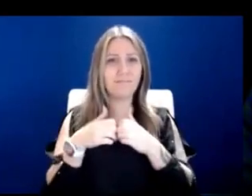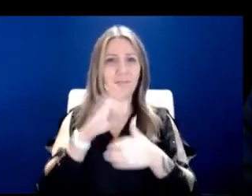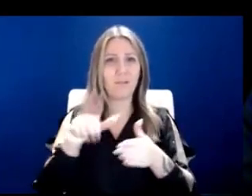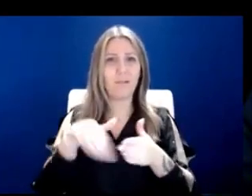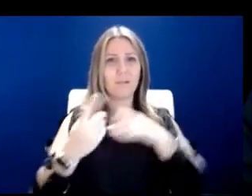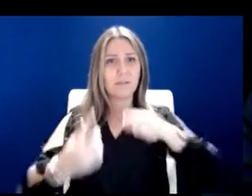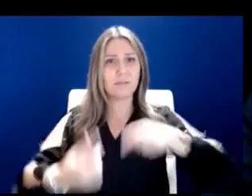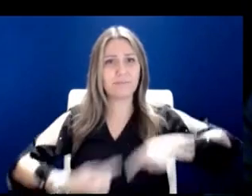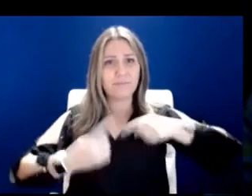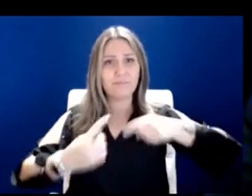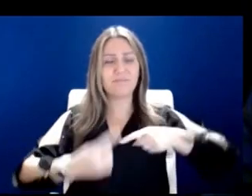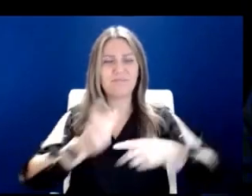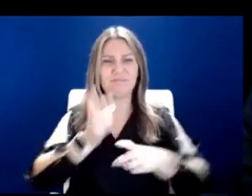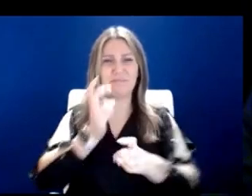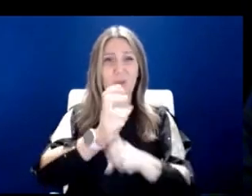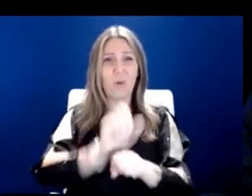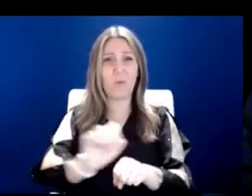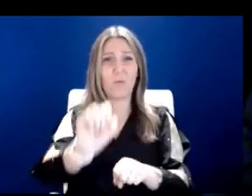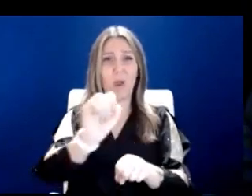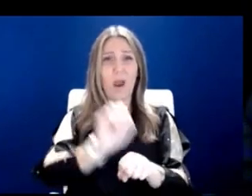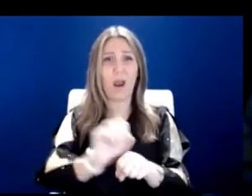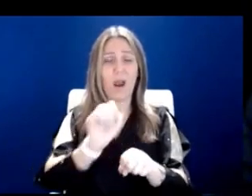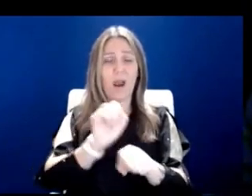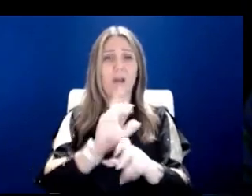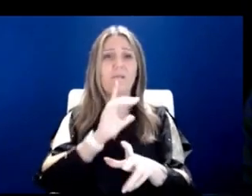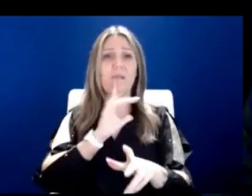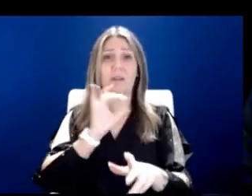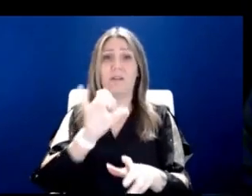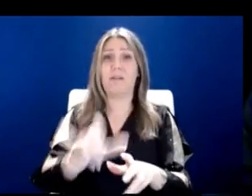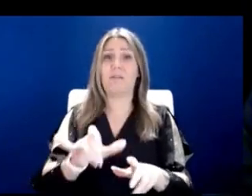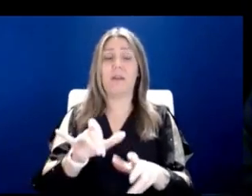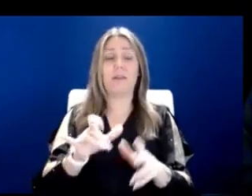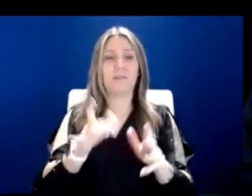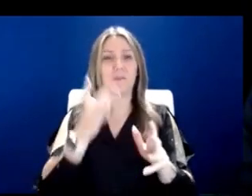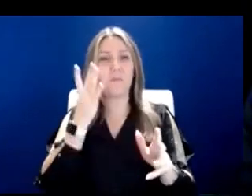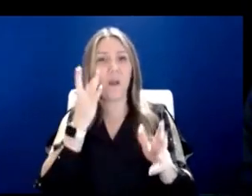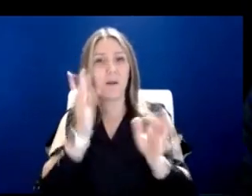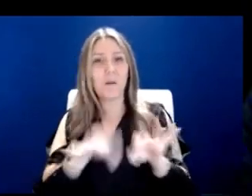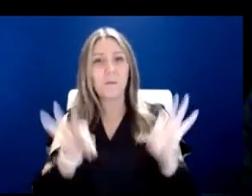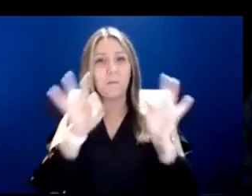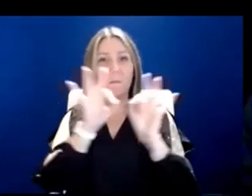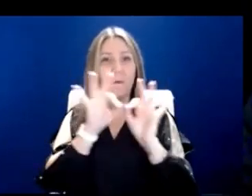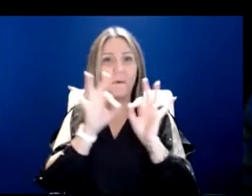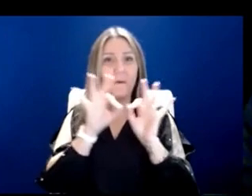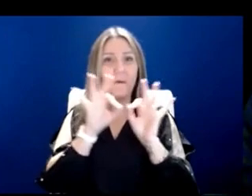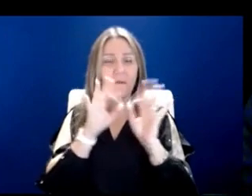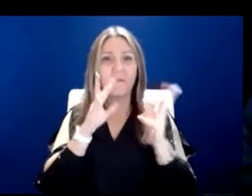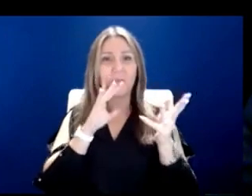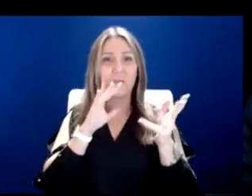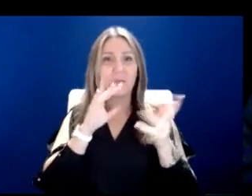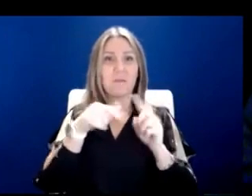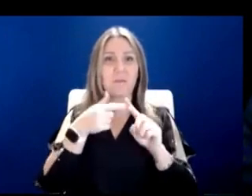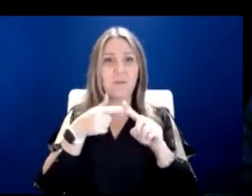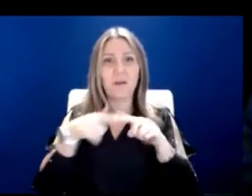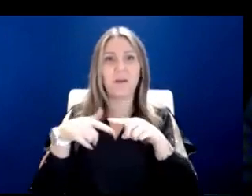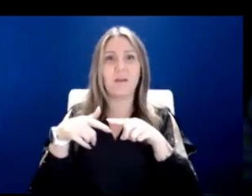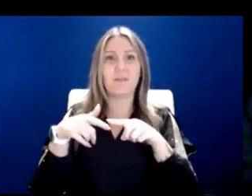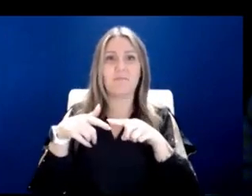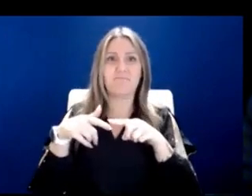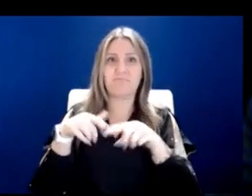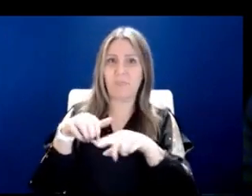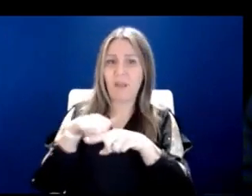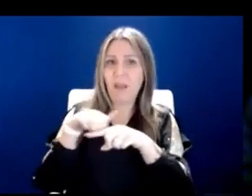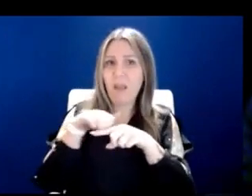they put into it. I mean, this is what's made it worthwhile for them, in hindsight. So again, it would be very